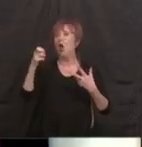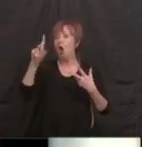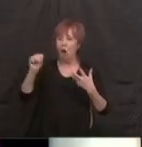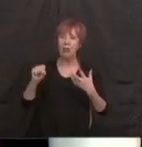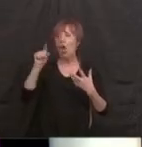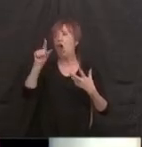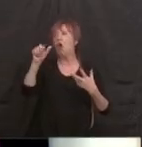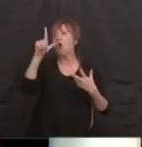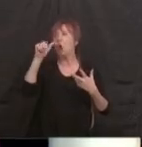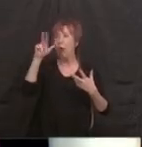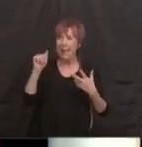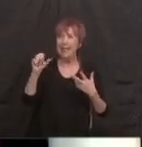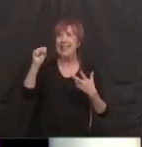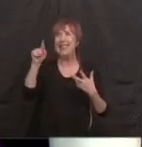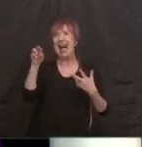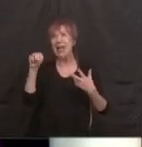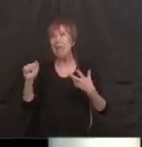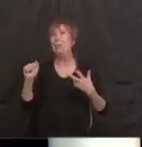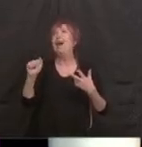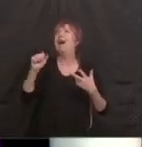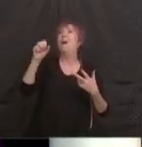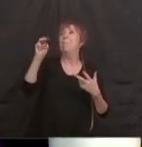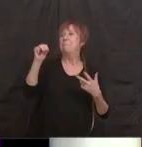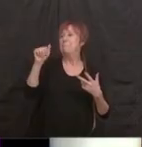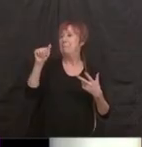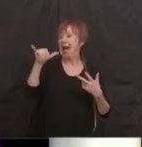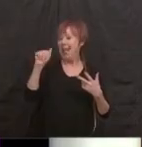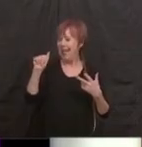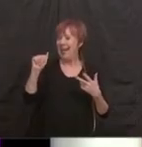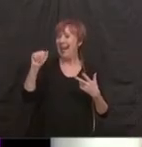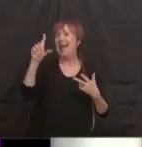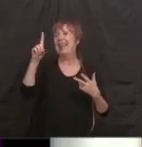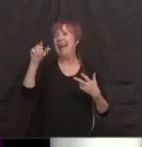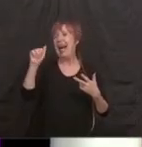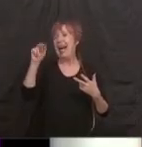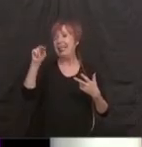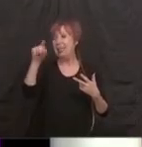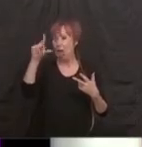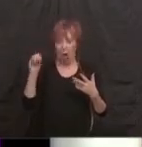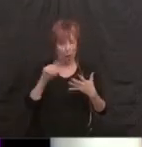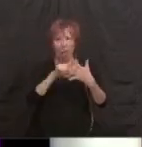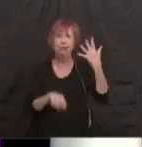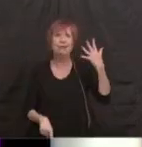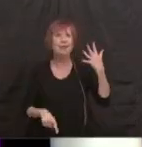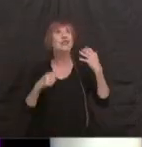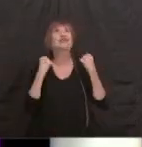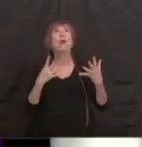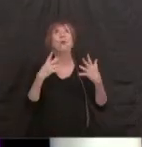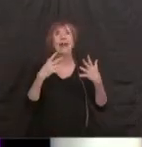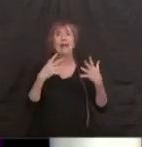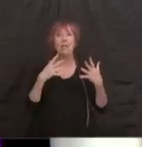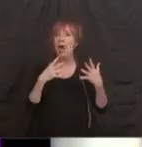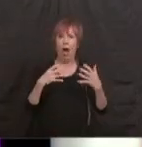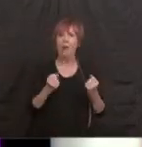Maya Angelou, and Wilma Mankiller in Oklahoma. So we are looking at women have always